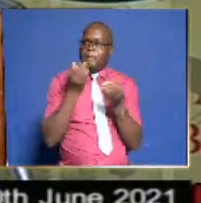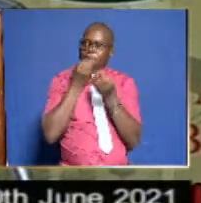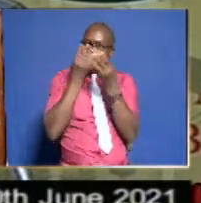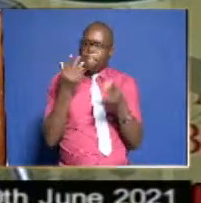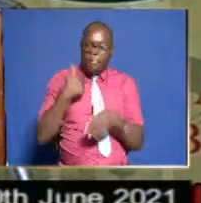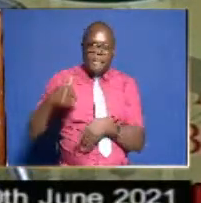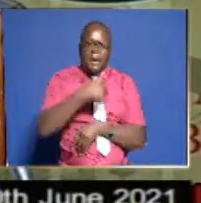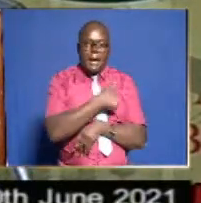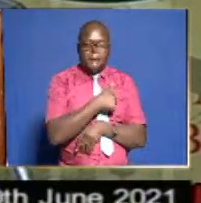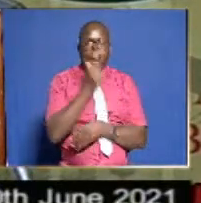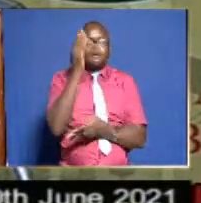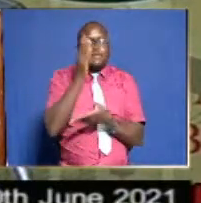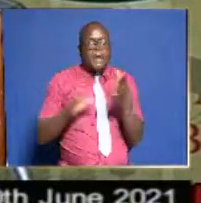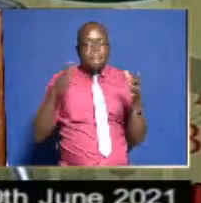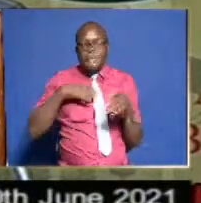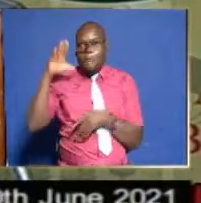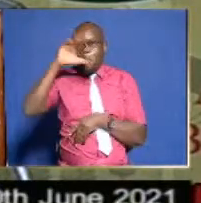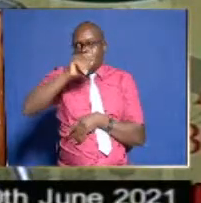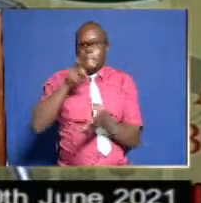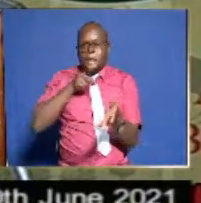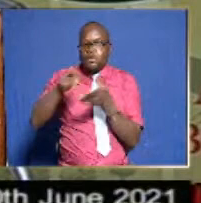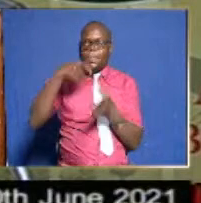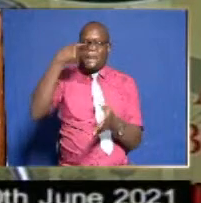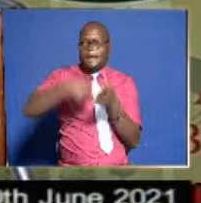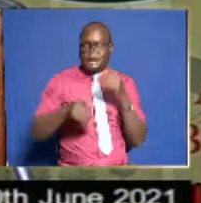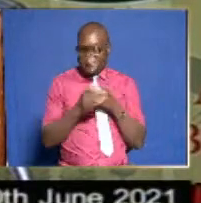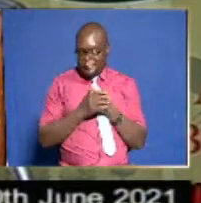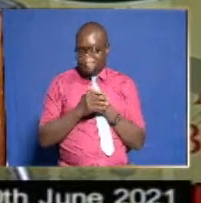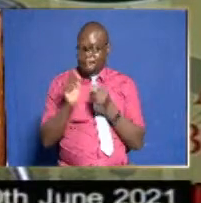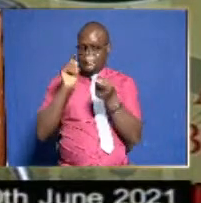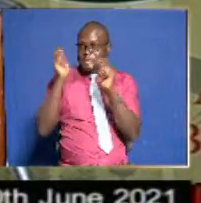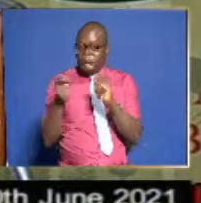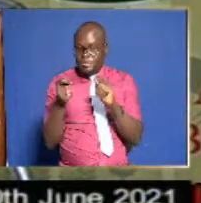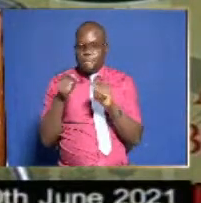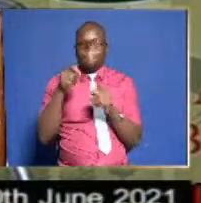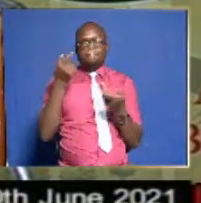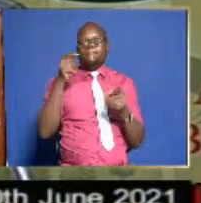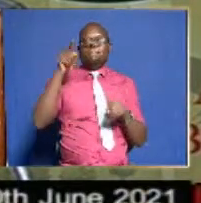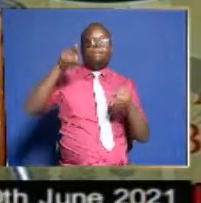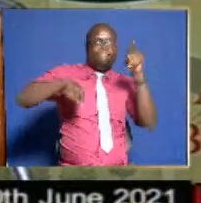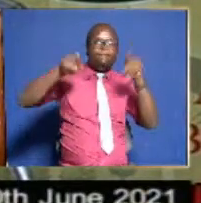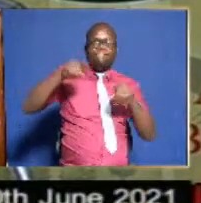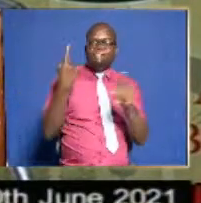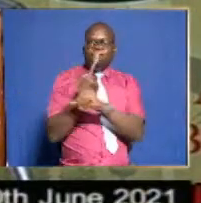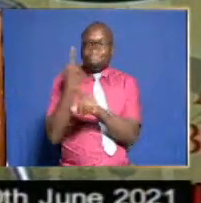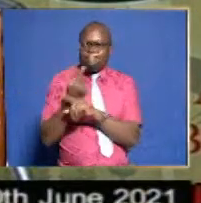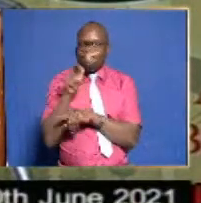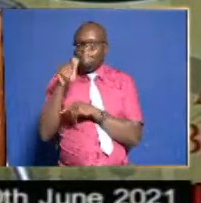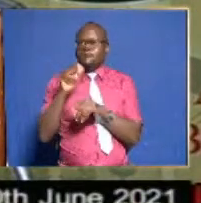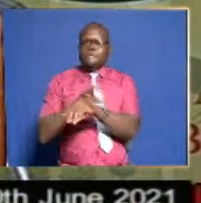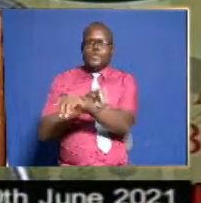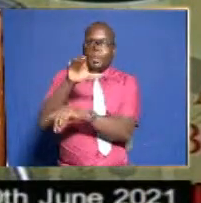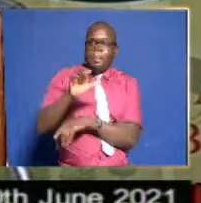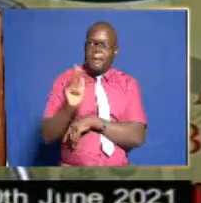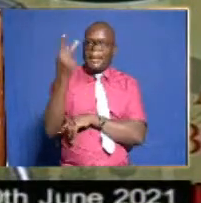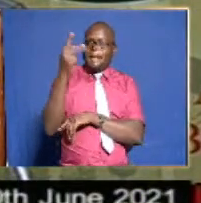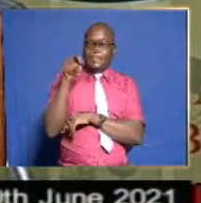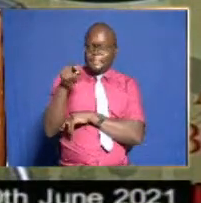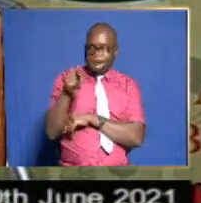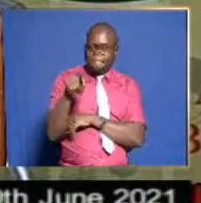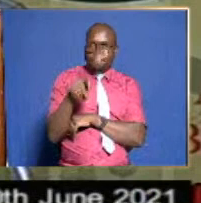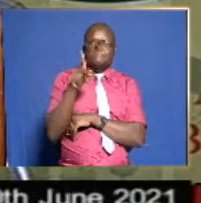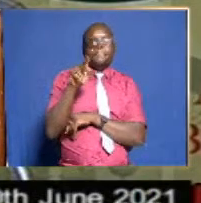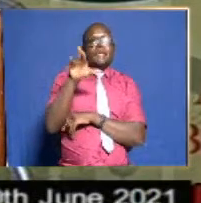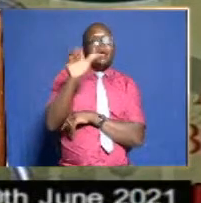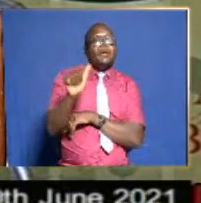information. Considering the complexities and changing dynamics of intelligence gathering and to empower the Kenya Revenue Authority